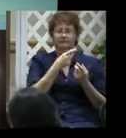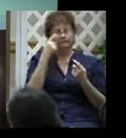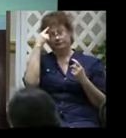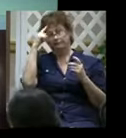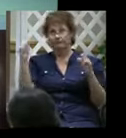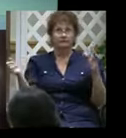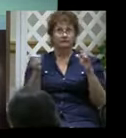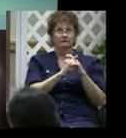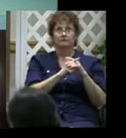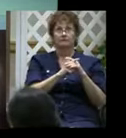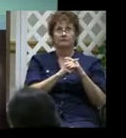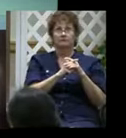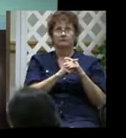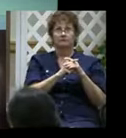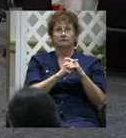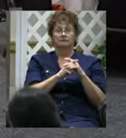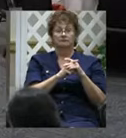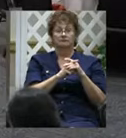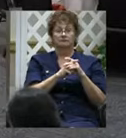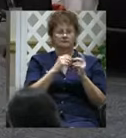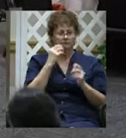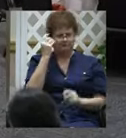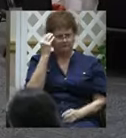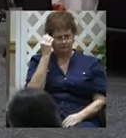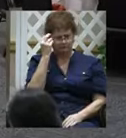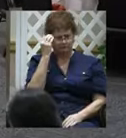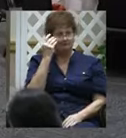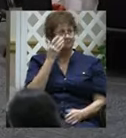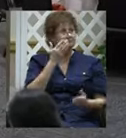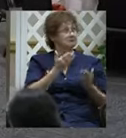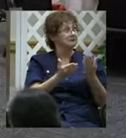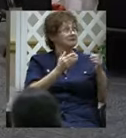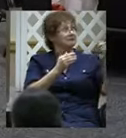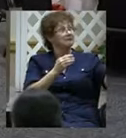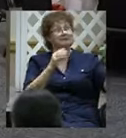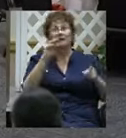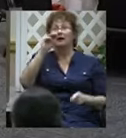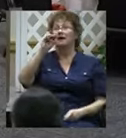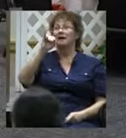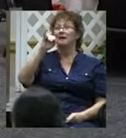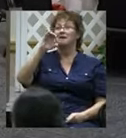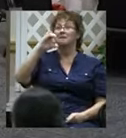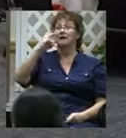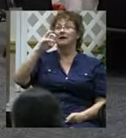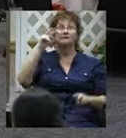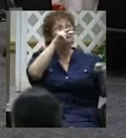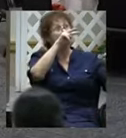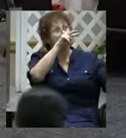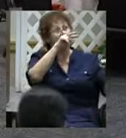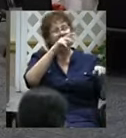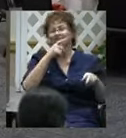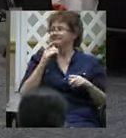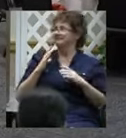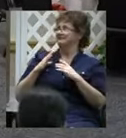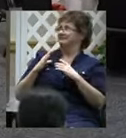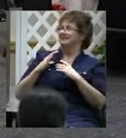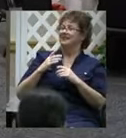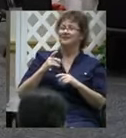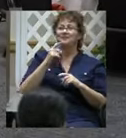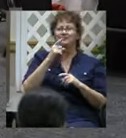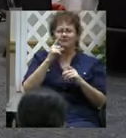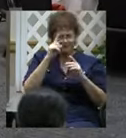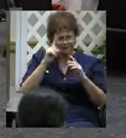one issue in my brain, and I wonder if maybe Michael could comment on it. Sorry, I put you on the spot, but and I remember this came